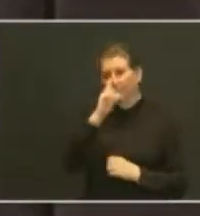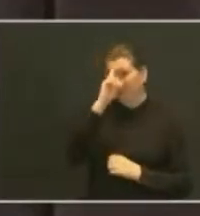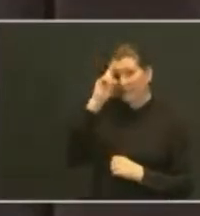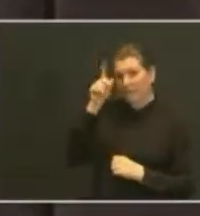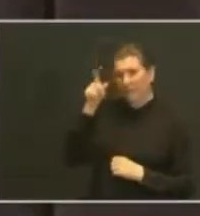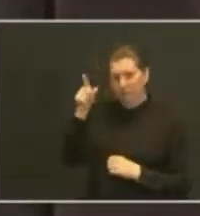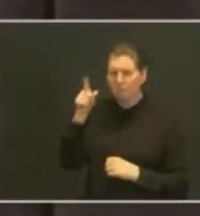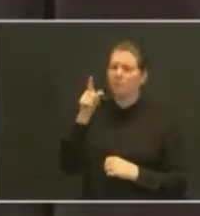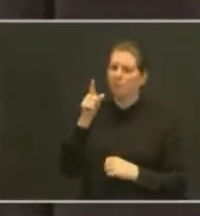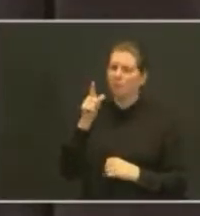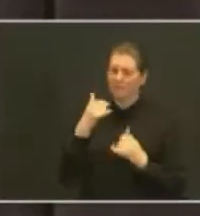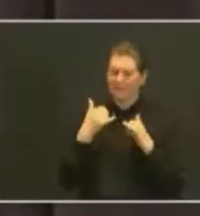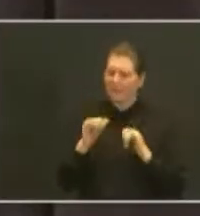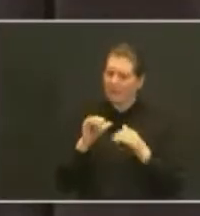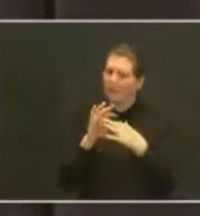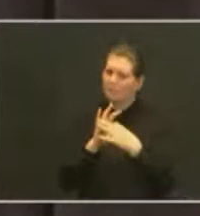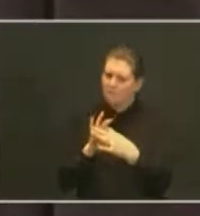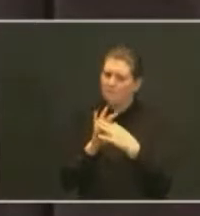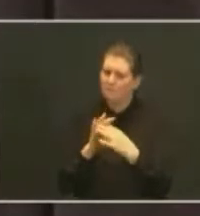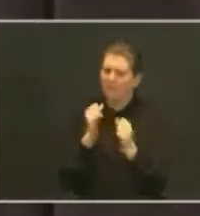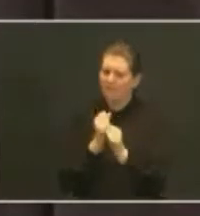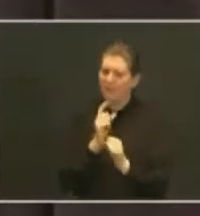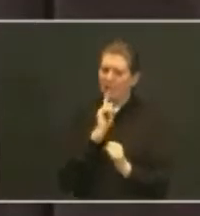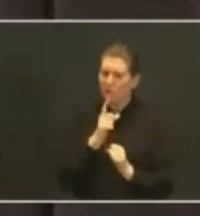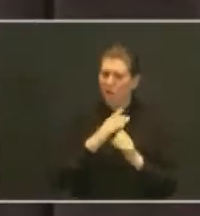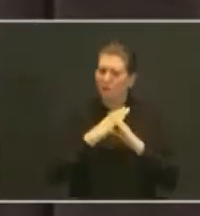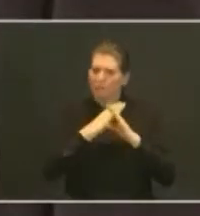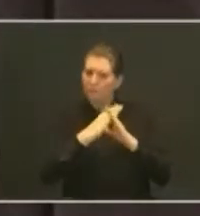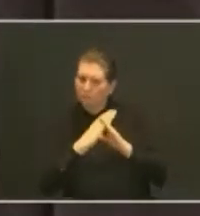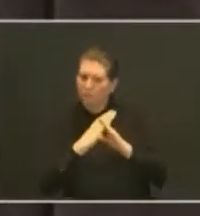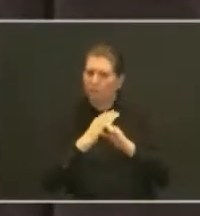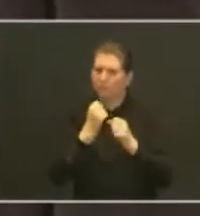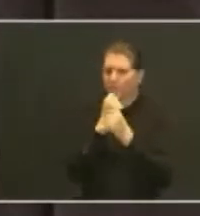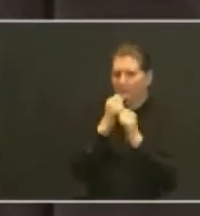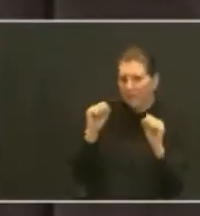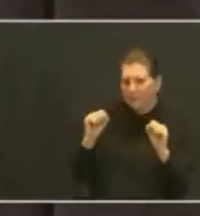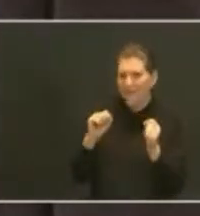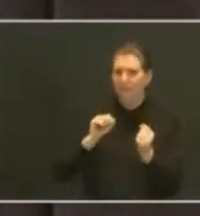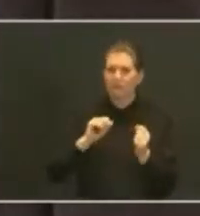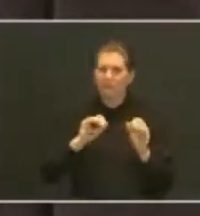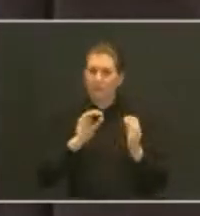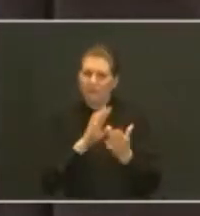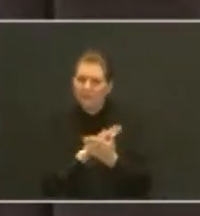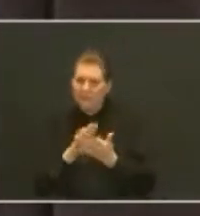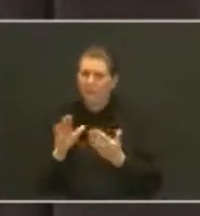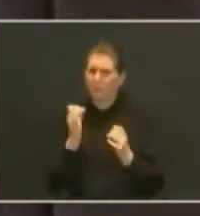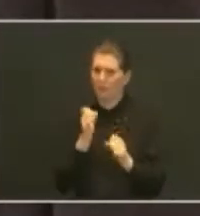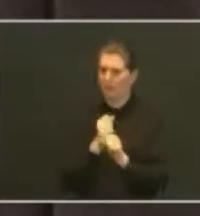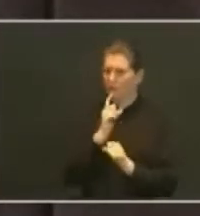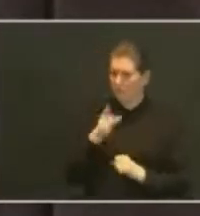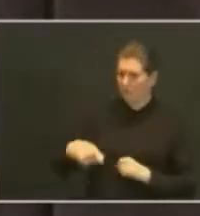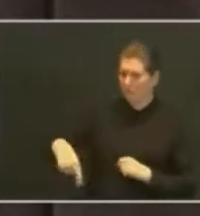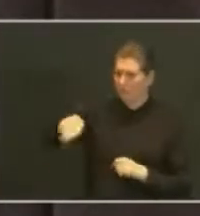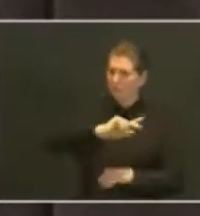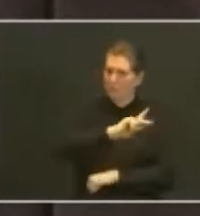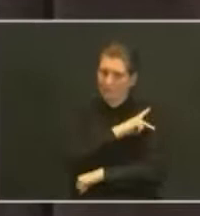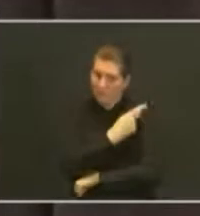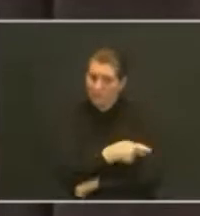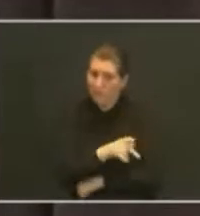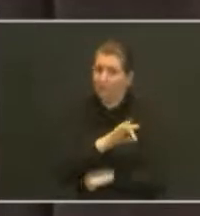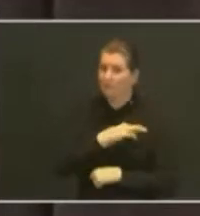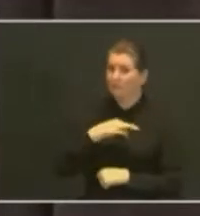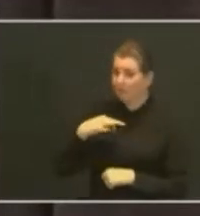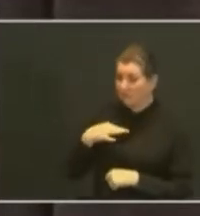the potential spread of infection and ensure the safest environment for patients, staff, and